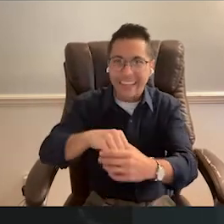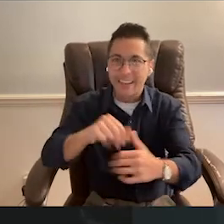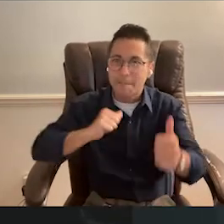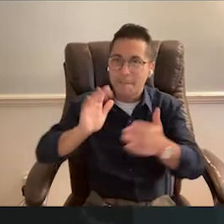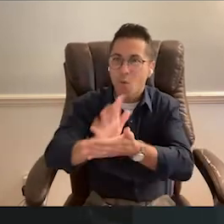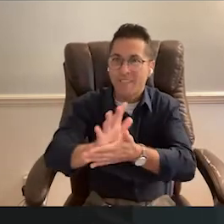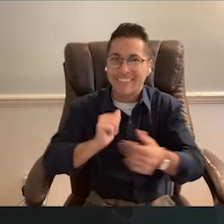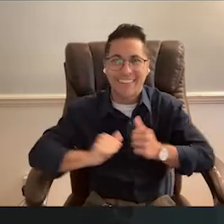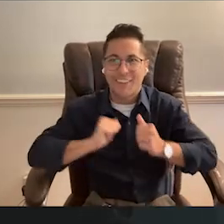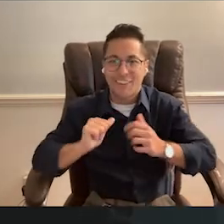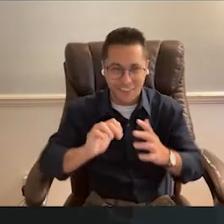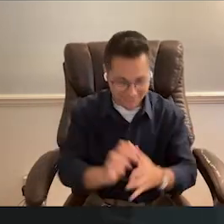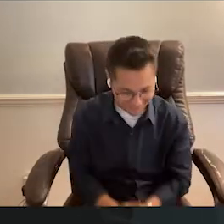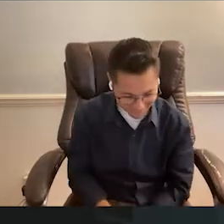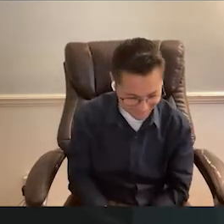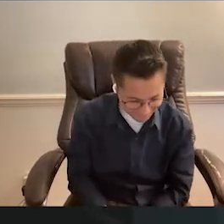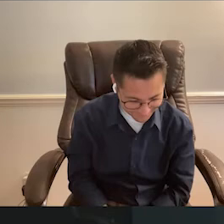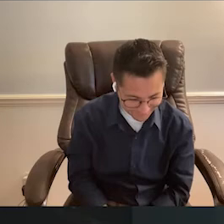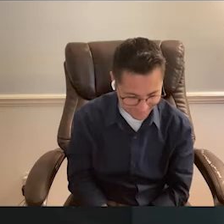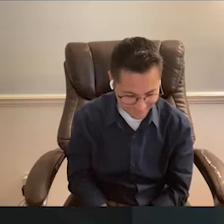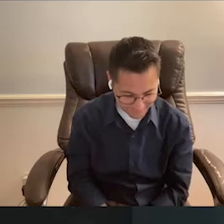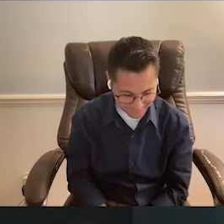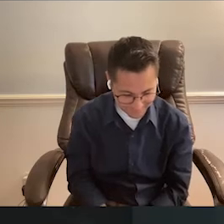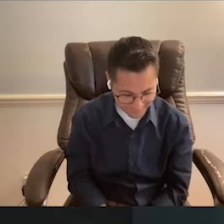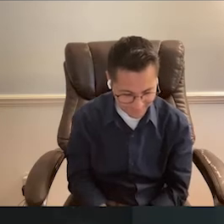Oh, this is so much fun! We're in a